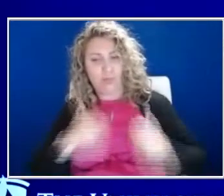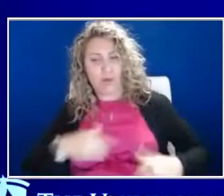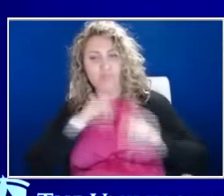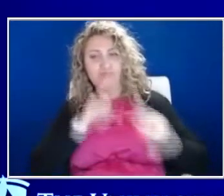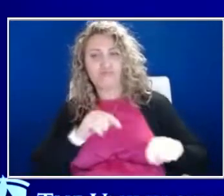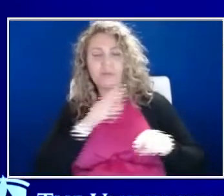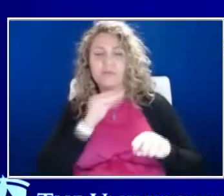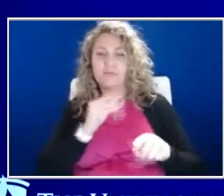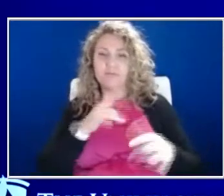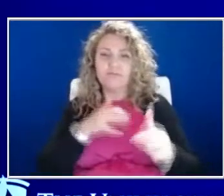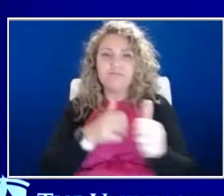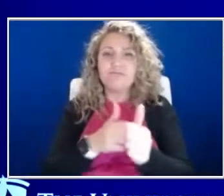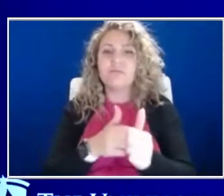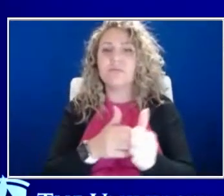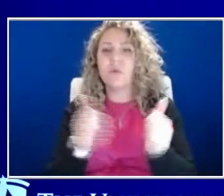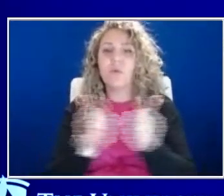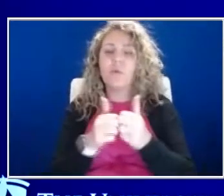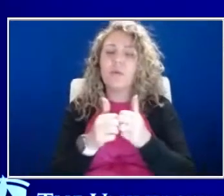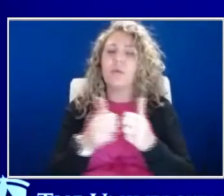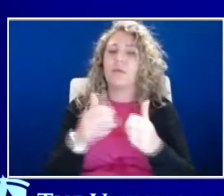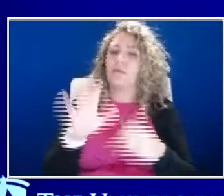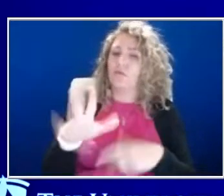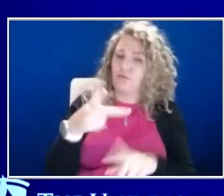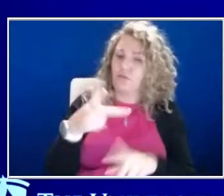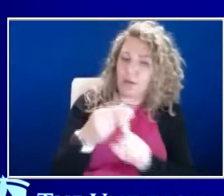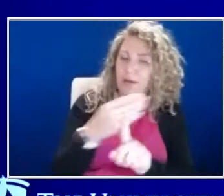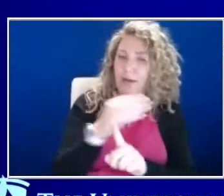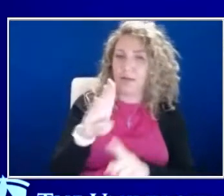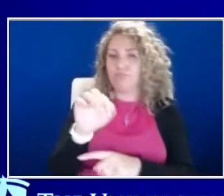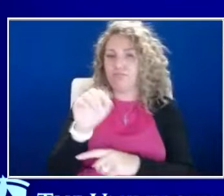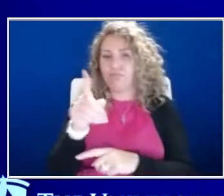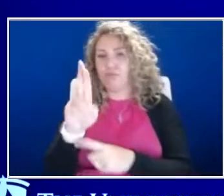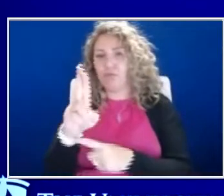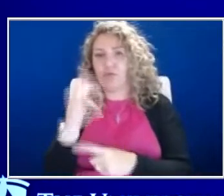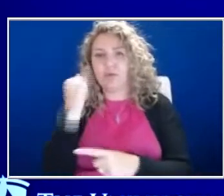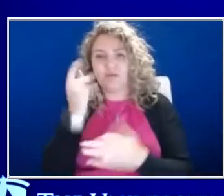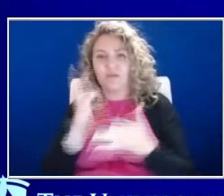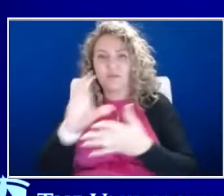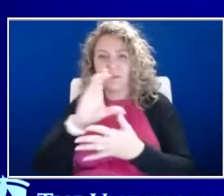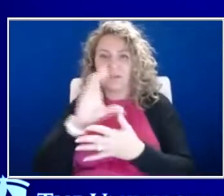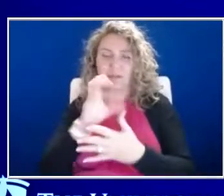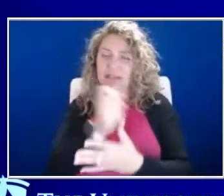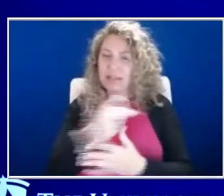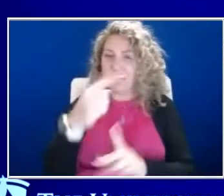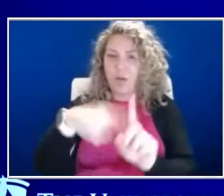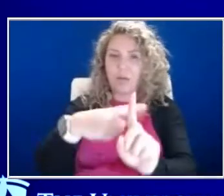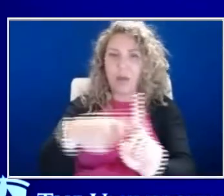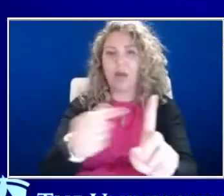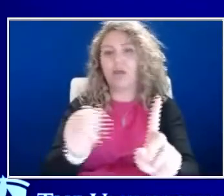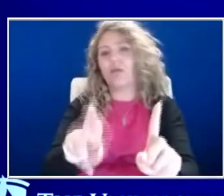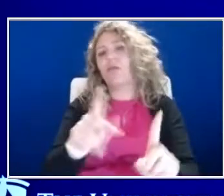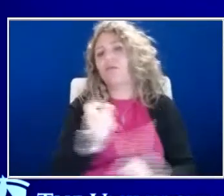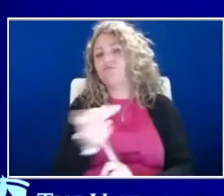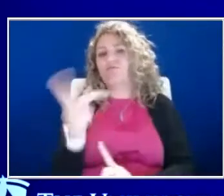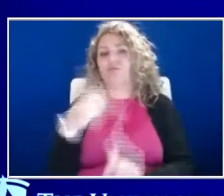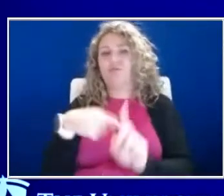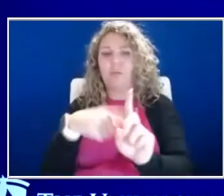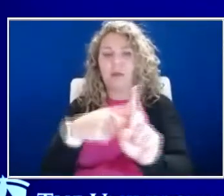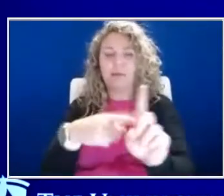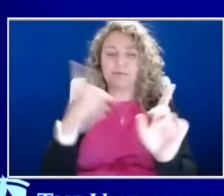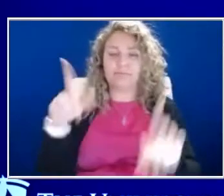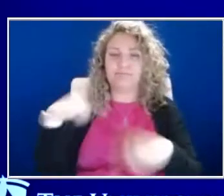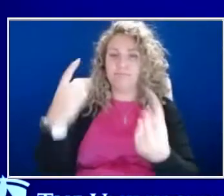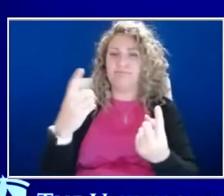and get those booster doses if you fall into that criteria, if it's been several months or it's been a few months since your infection. We